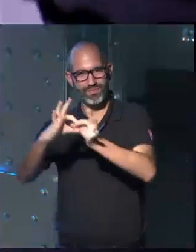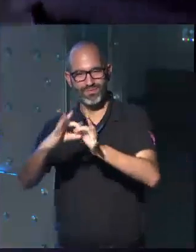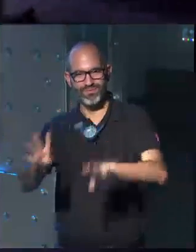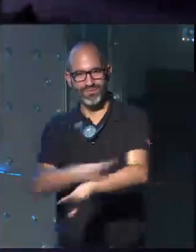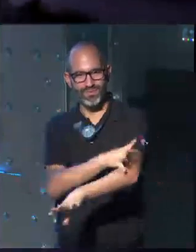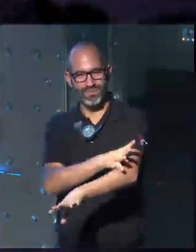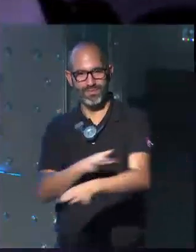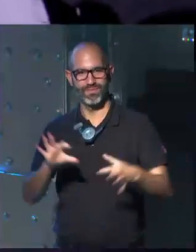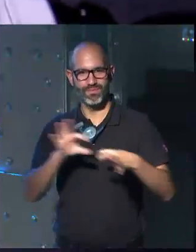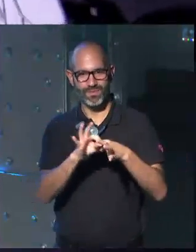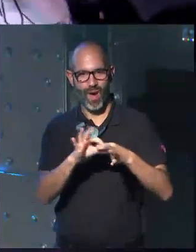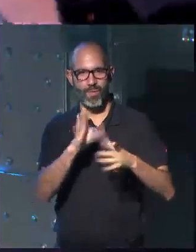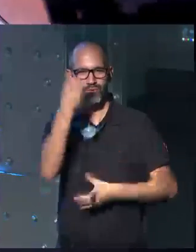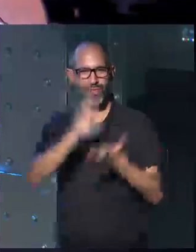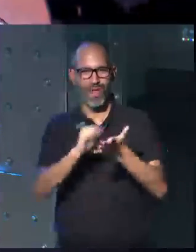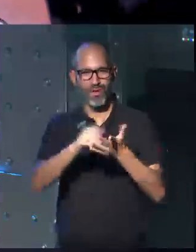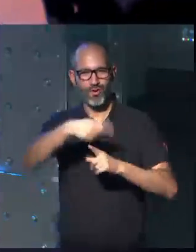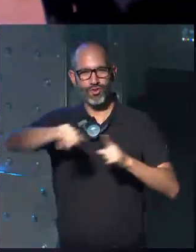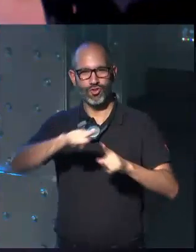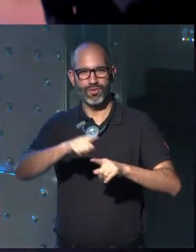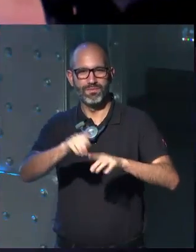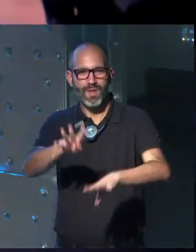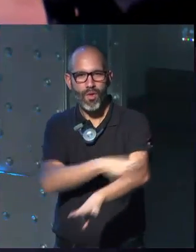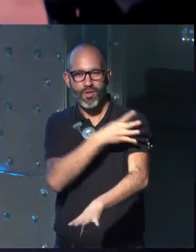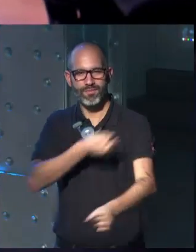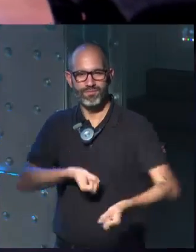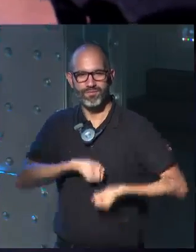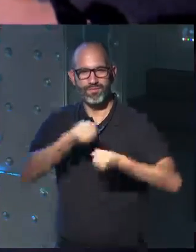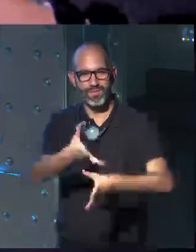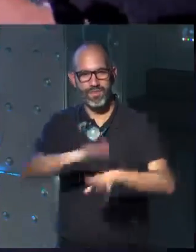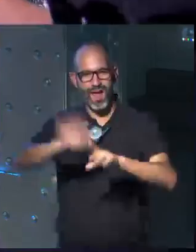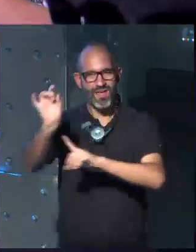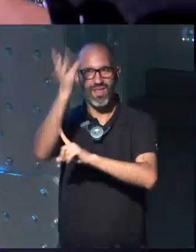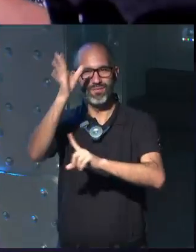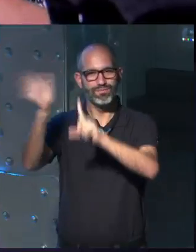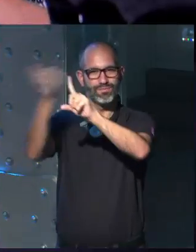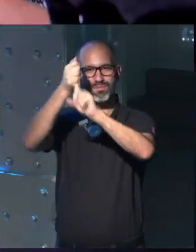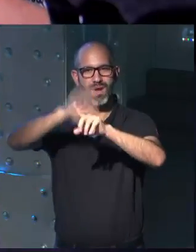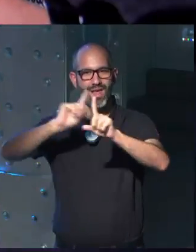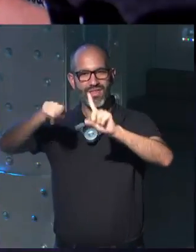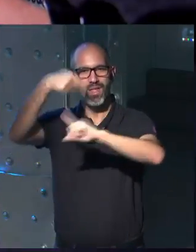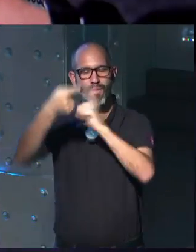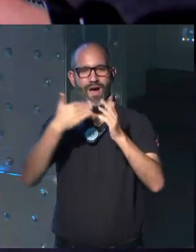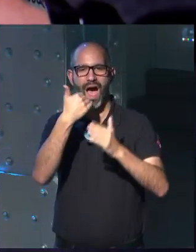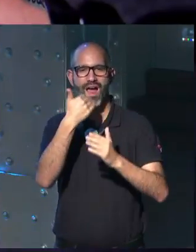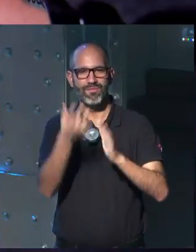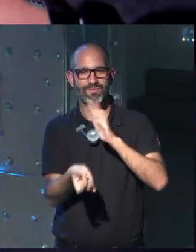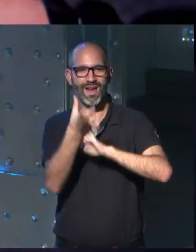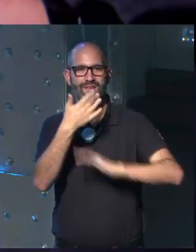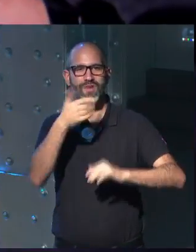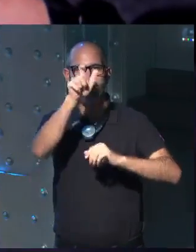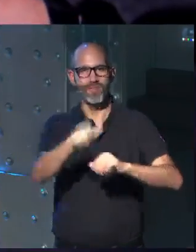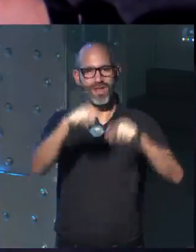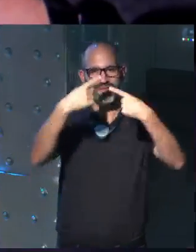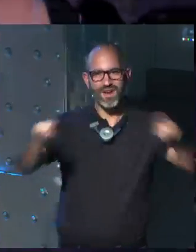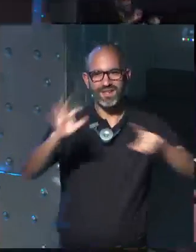our emotions. And that's what is driving us to have a good idea and then make you a different